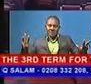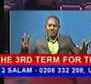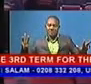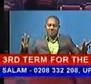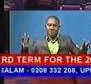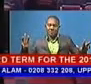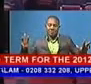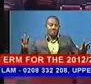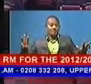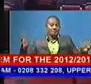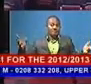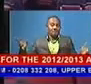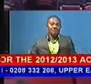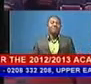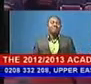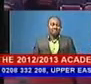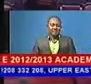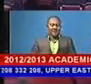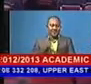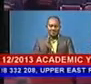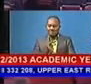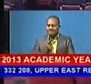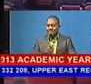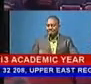the dissenting, the objection is sustained.